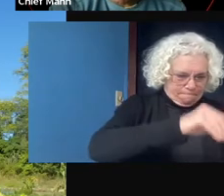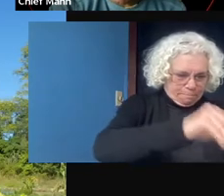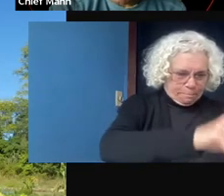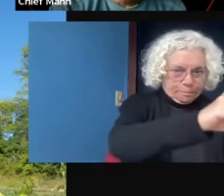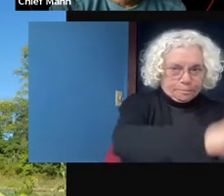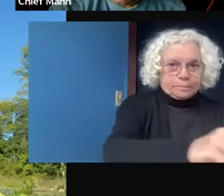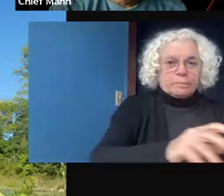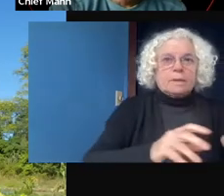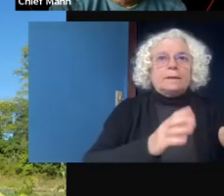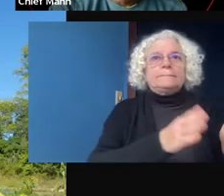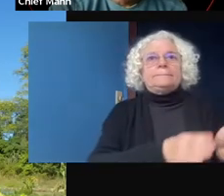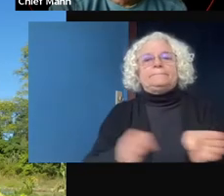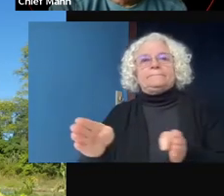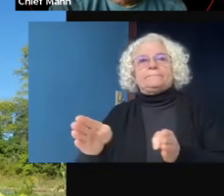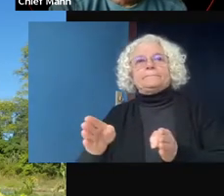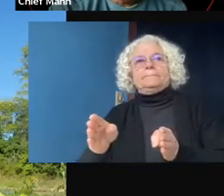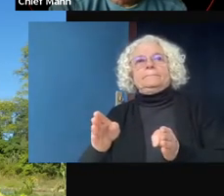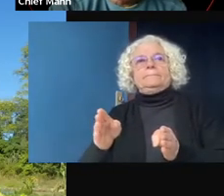is a